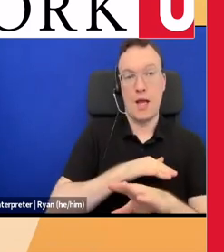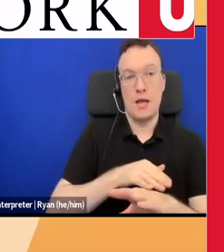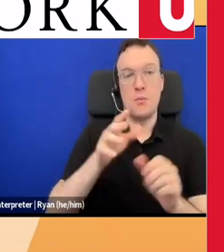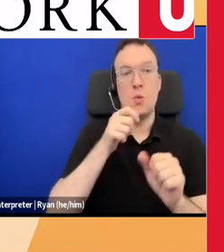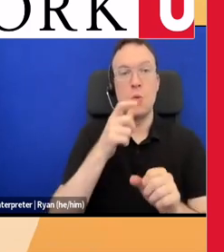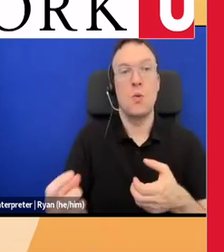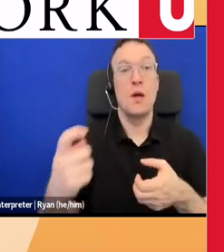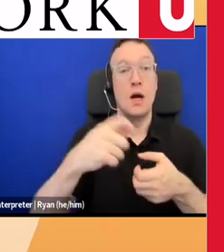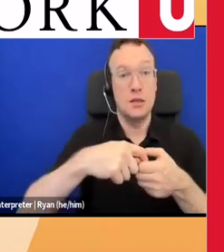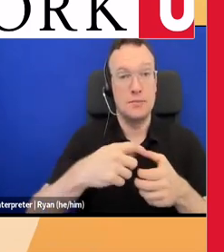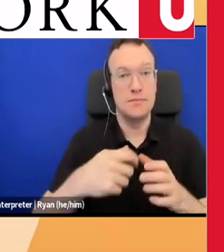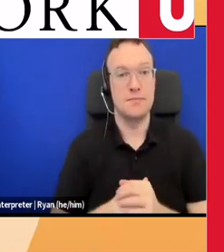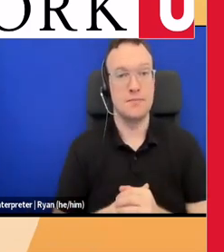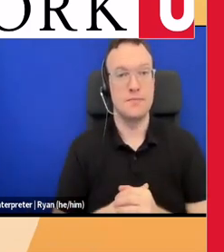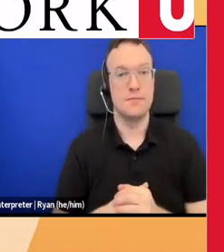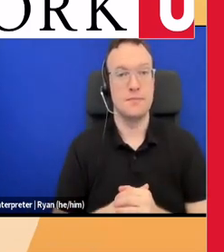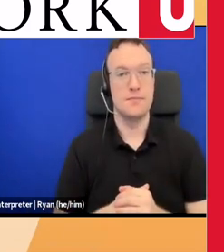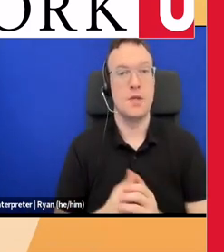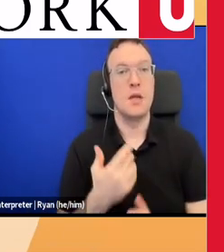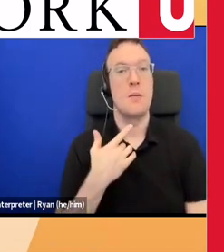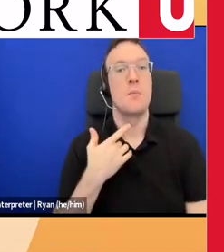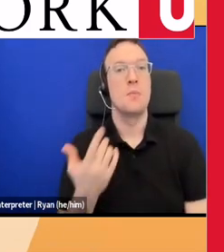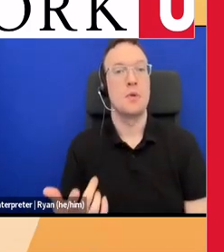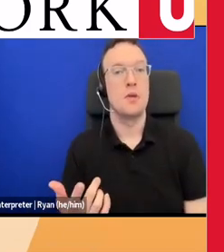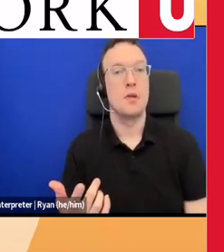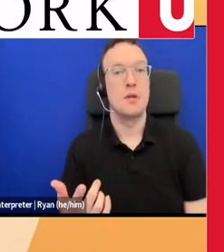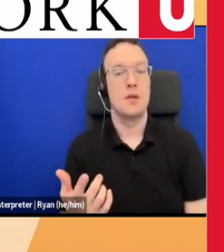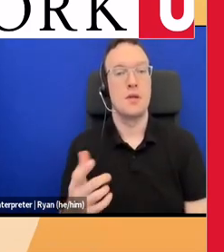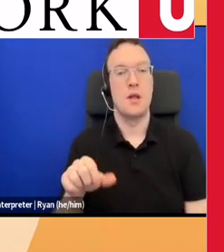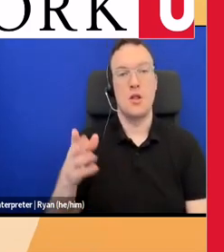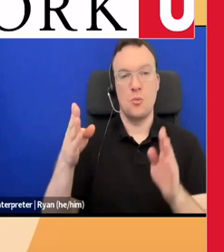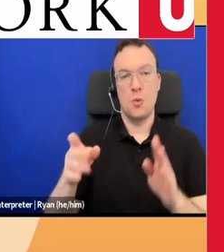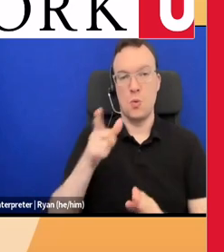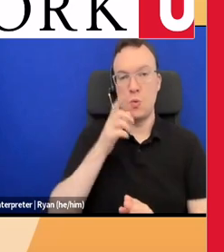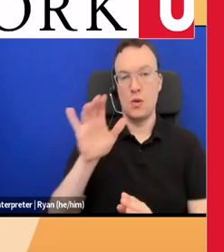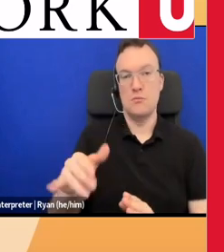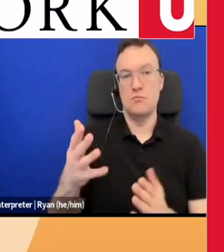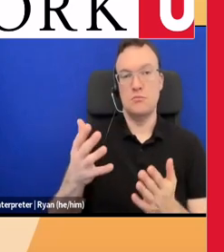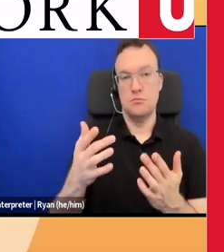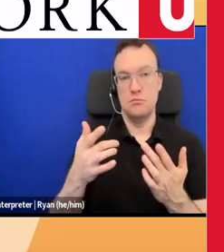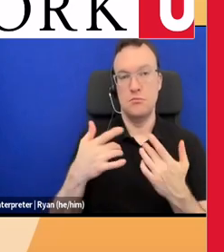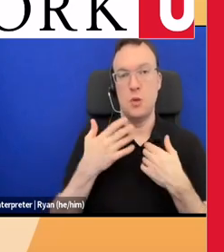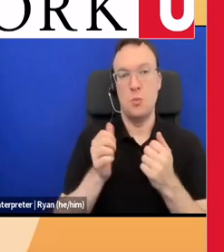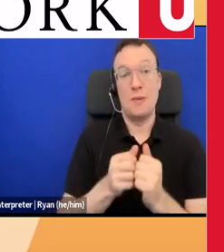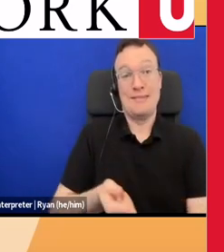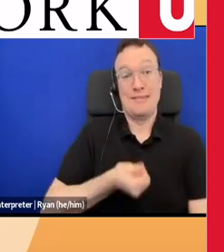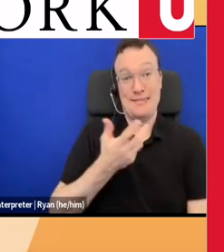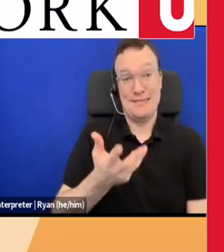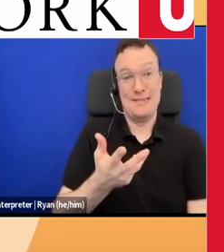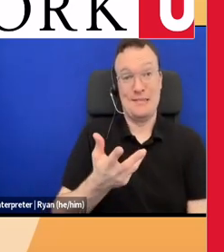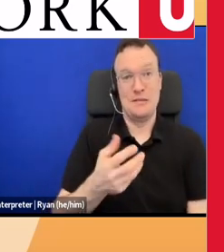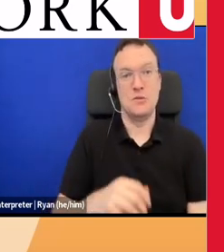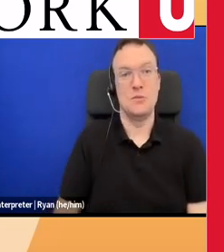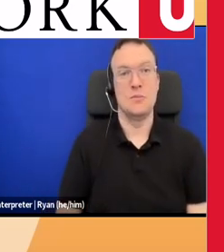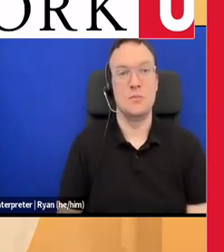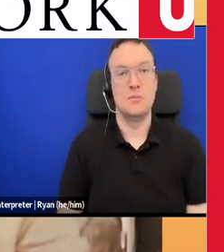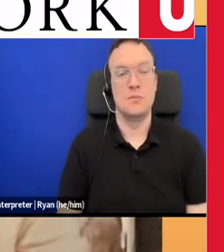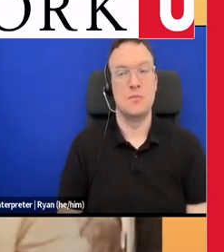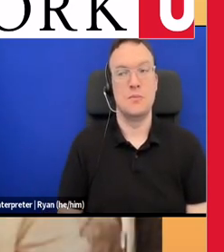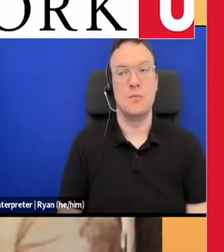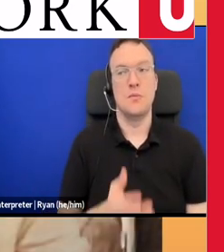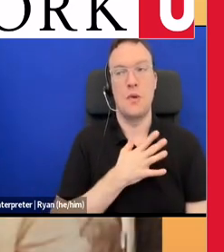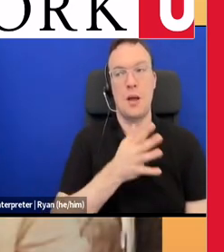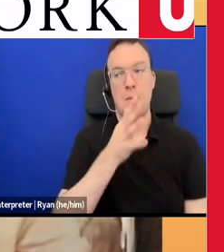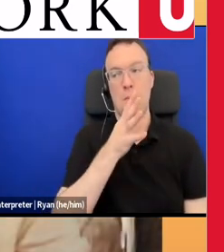hooking, often of the other that is the object of the solidarity expression. My mother